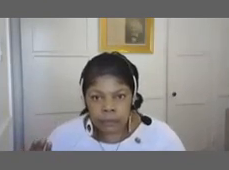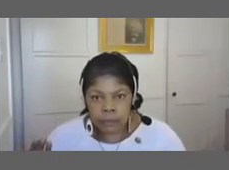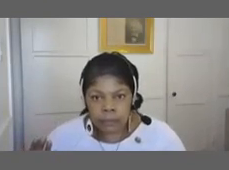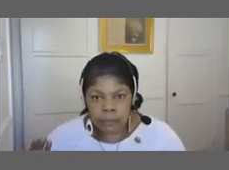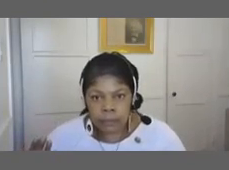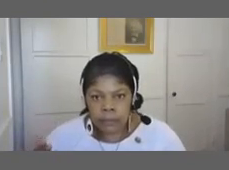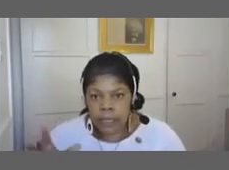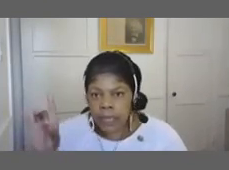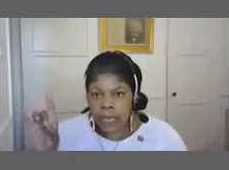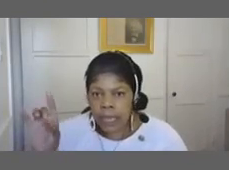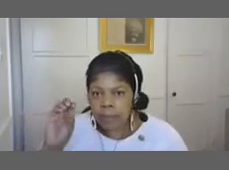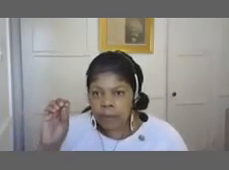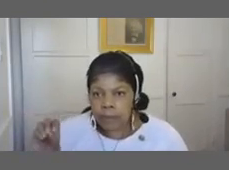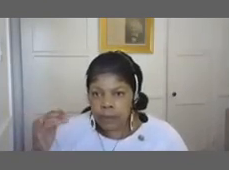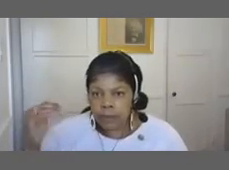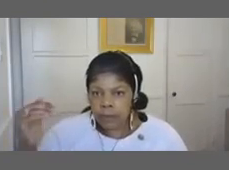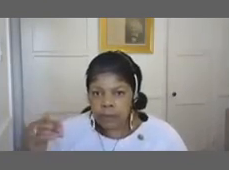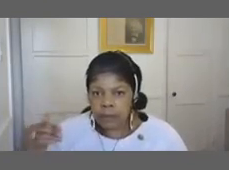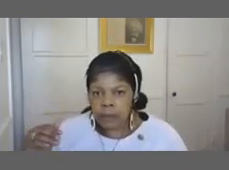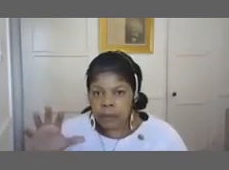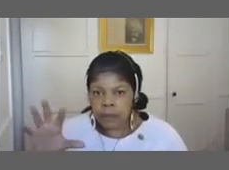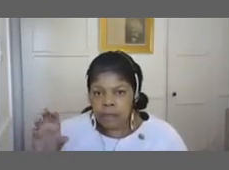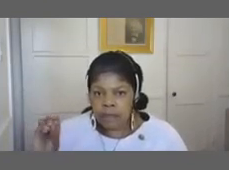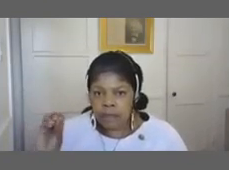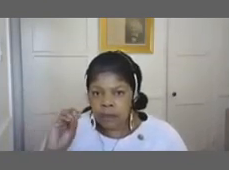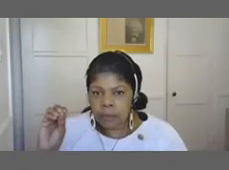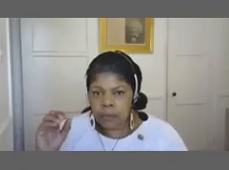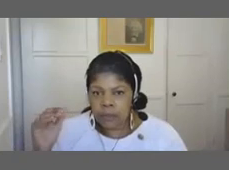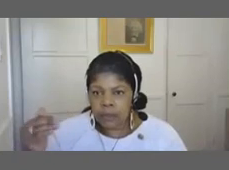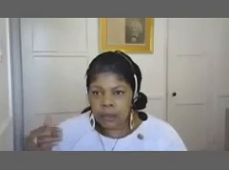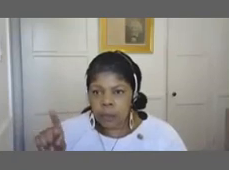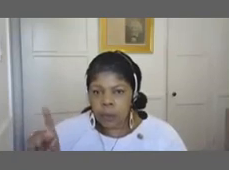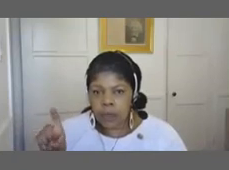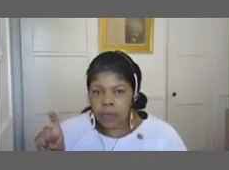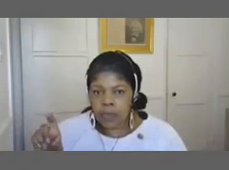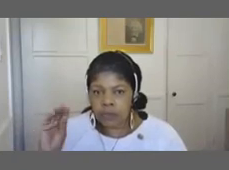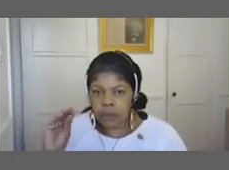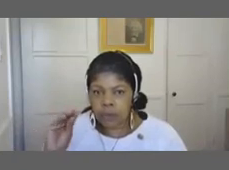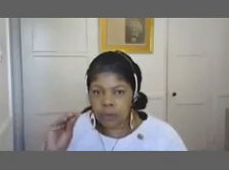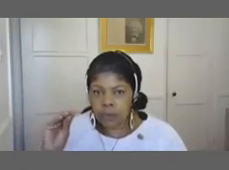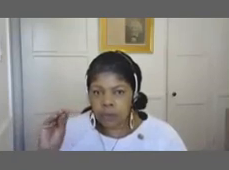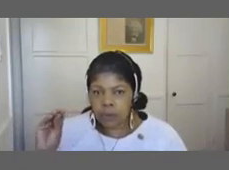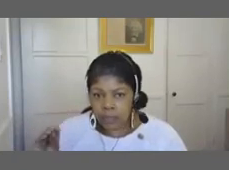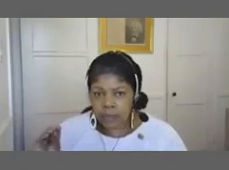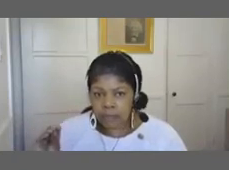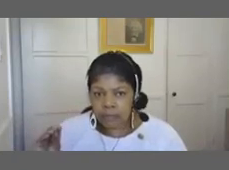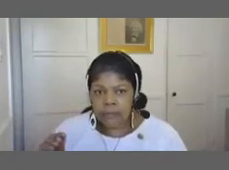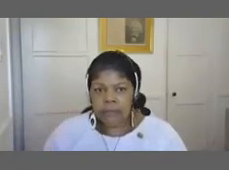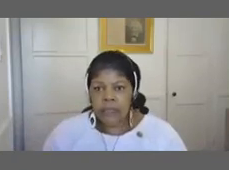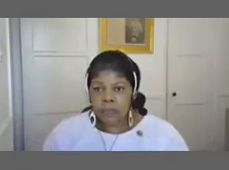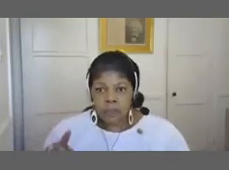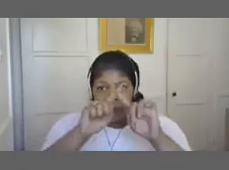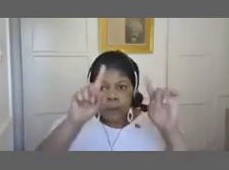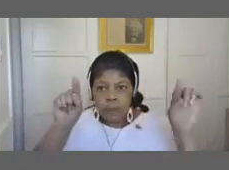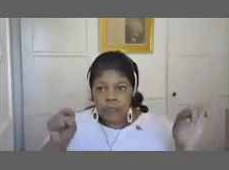Because as soon as you move this little dot around in here, it changes the percentages. So I do want to add